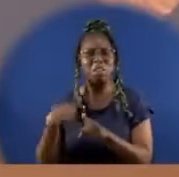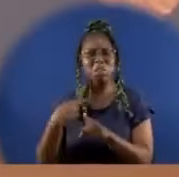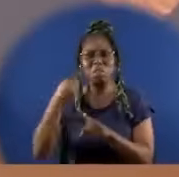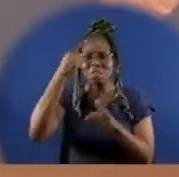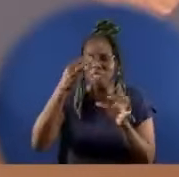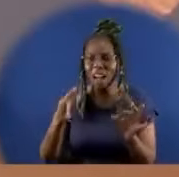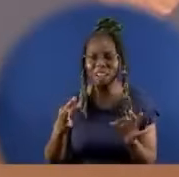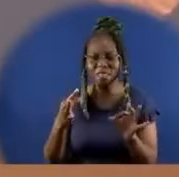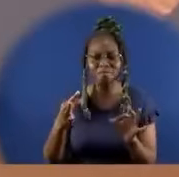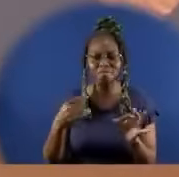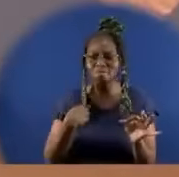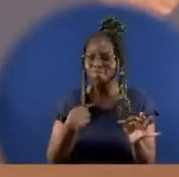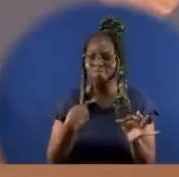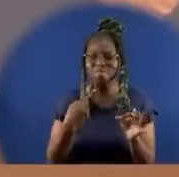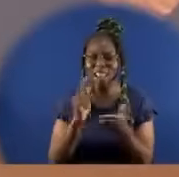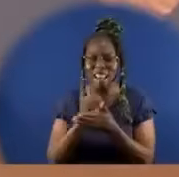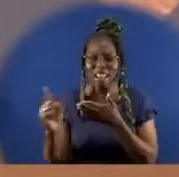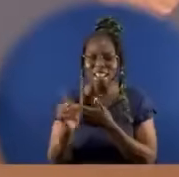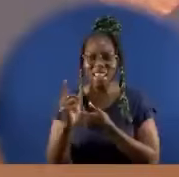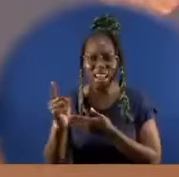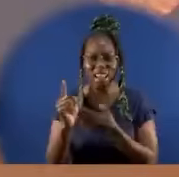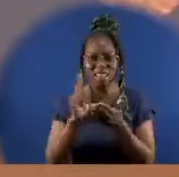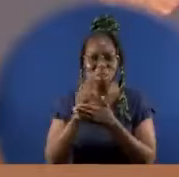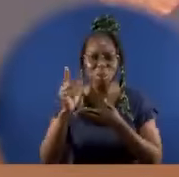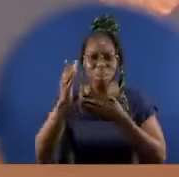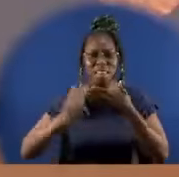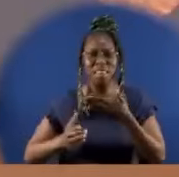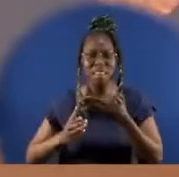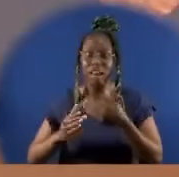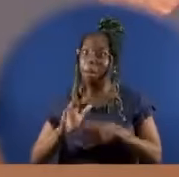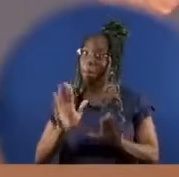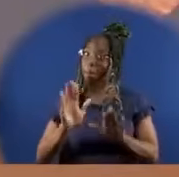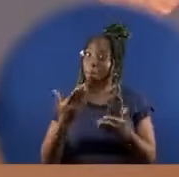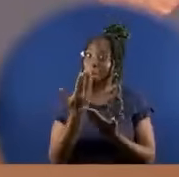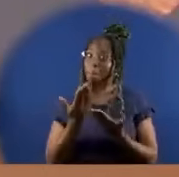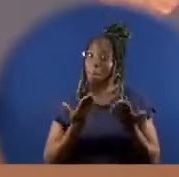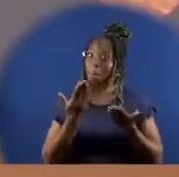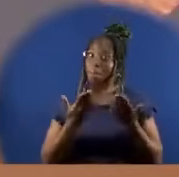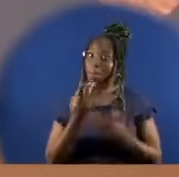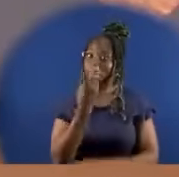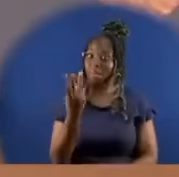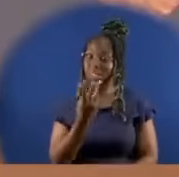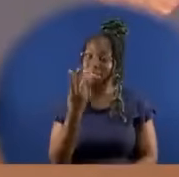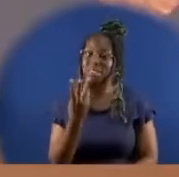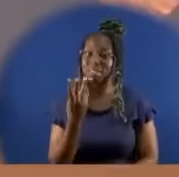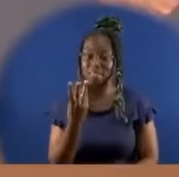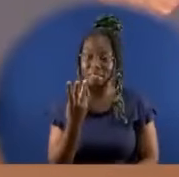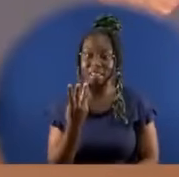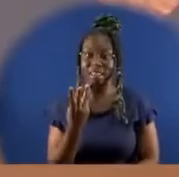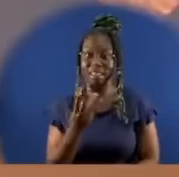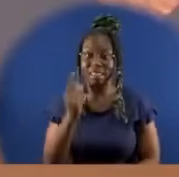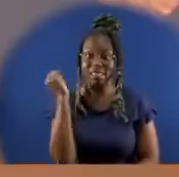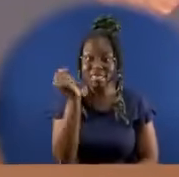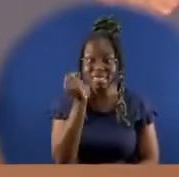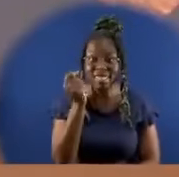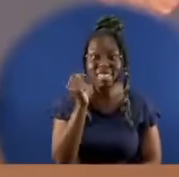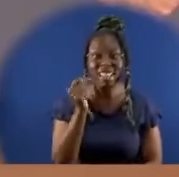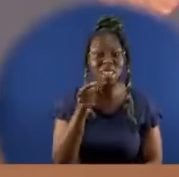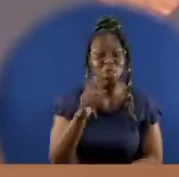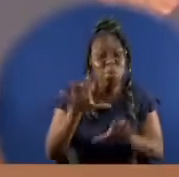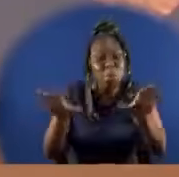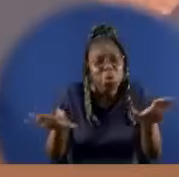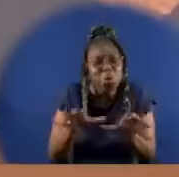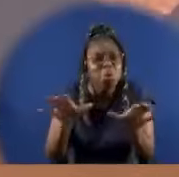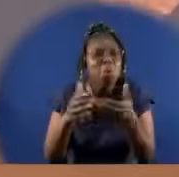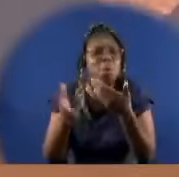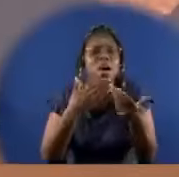how you were gonna do it next weekend, if not by Wednesday. I need somebody in here to testify that you were doing your own thing,